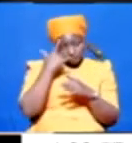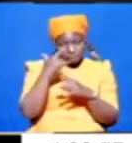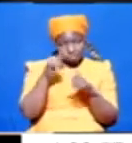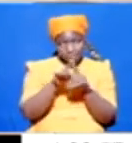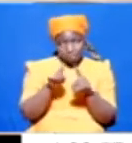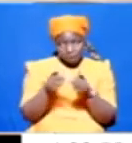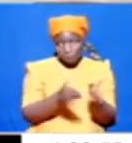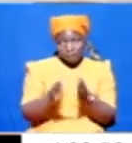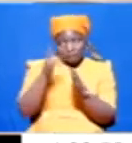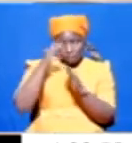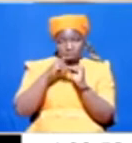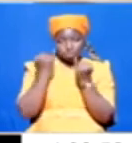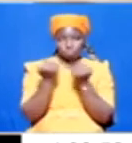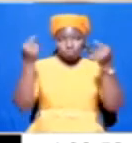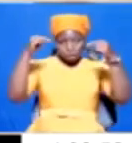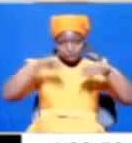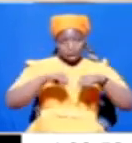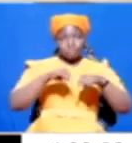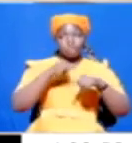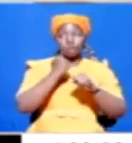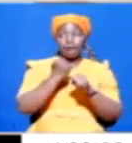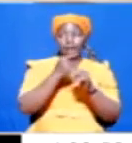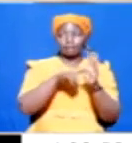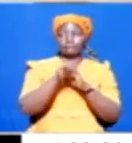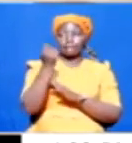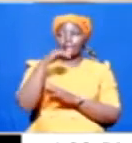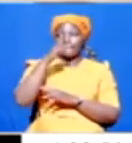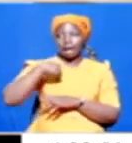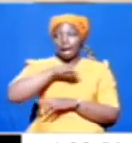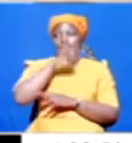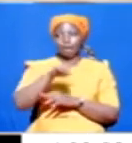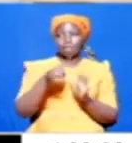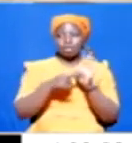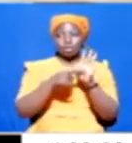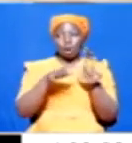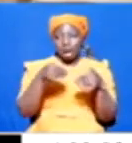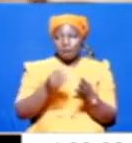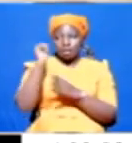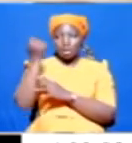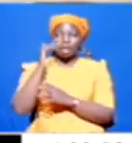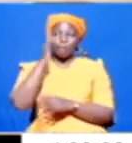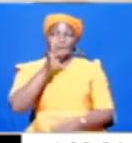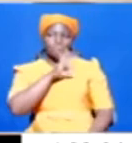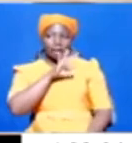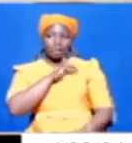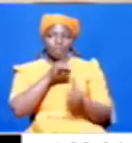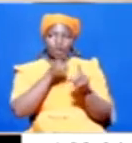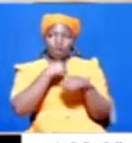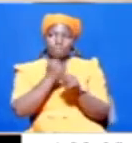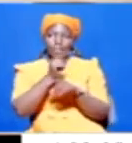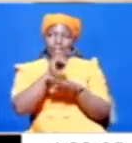base in Kenya. We are going to have to demonstrate how Kenya is going to gain from creating this new